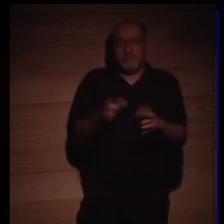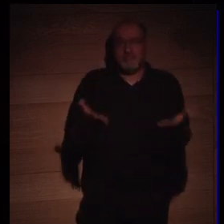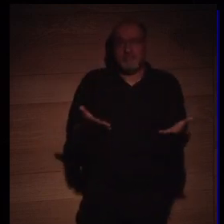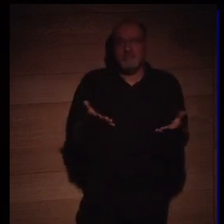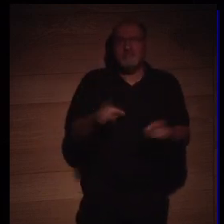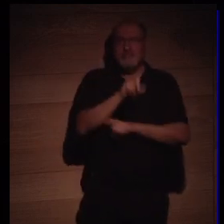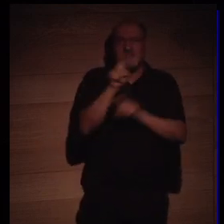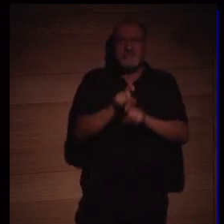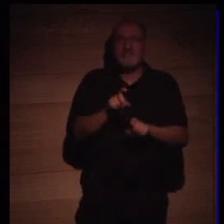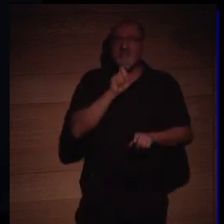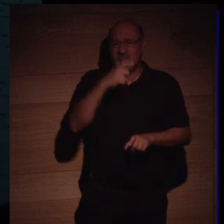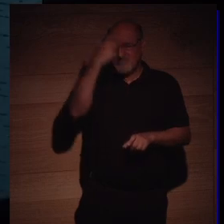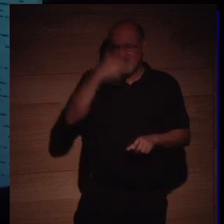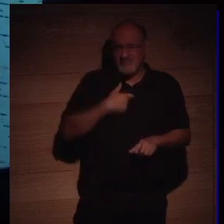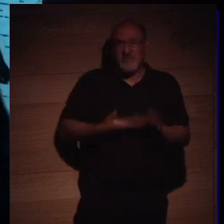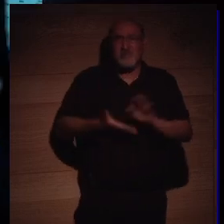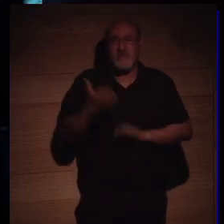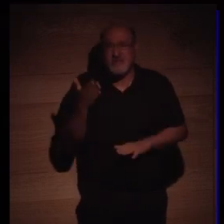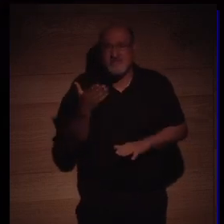from?